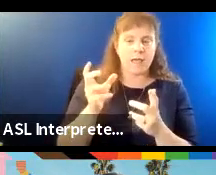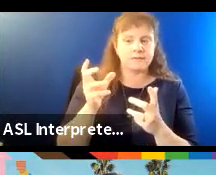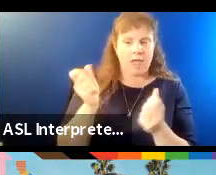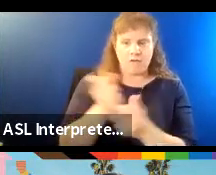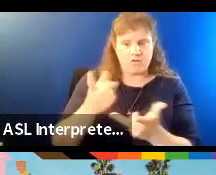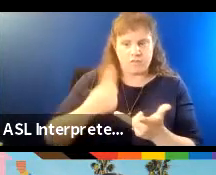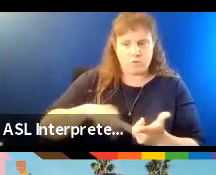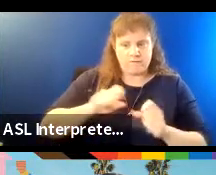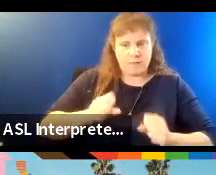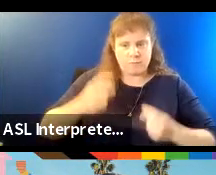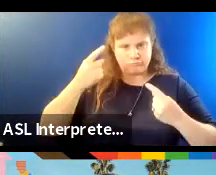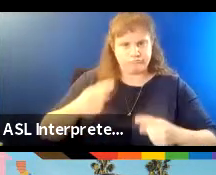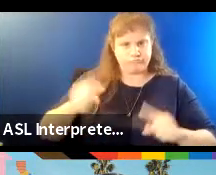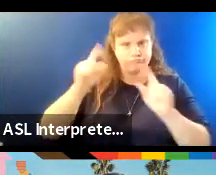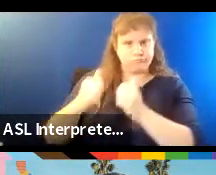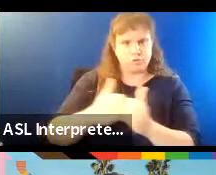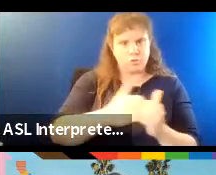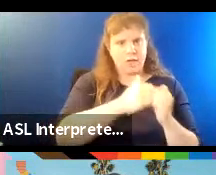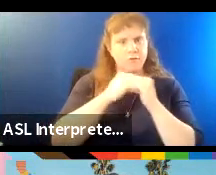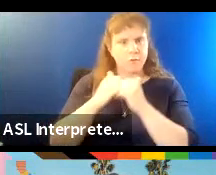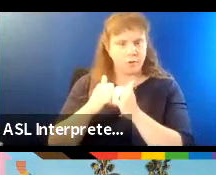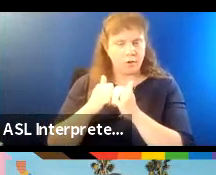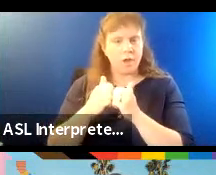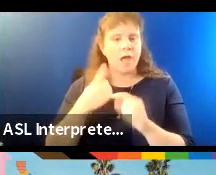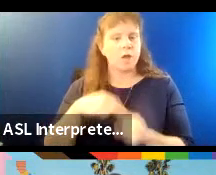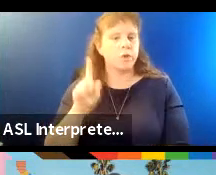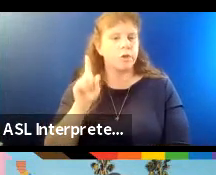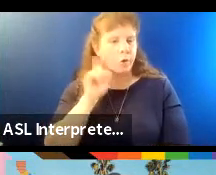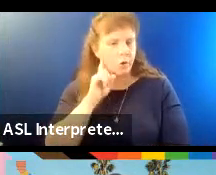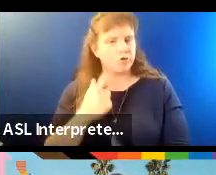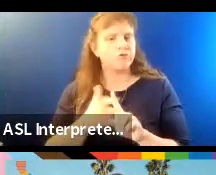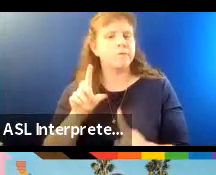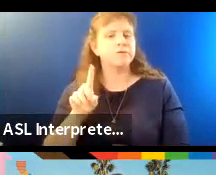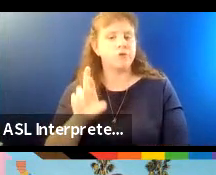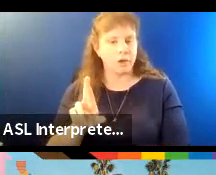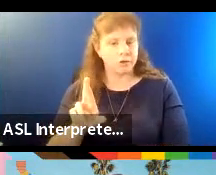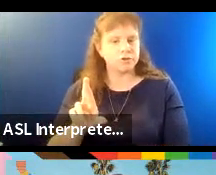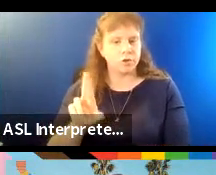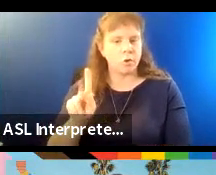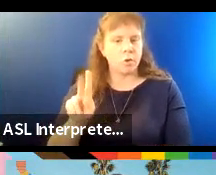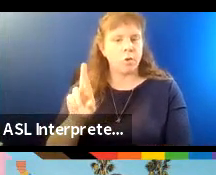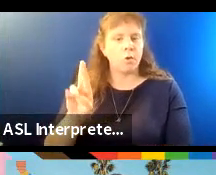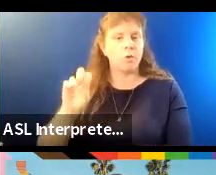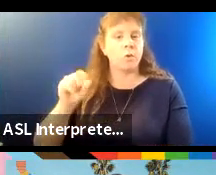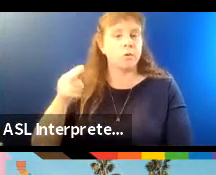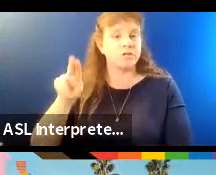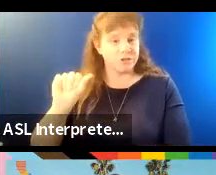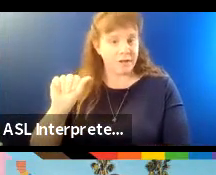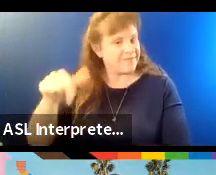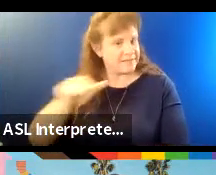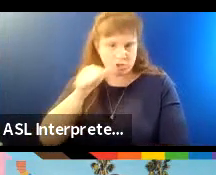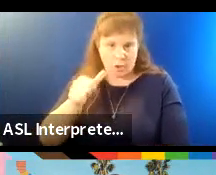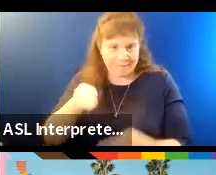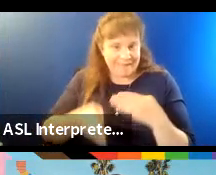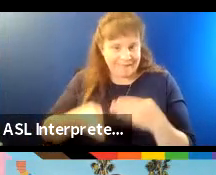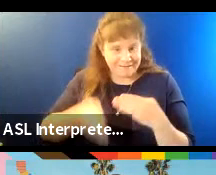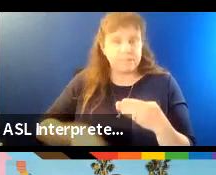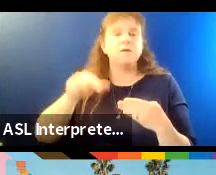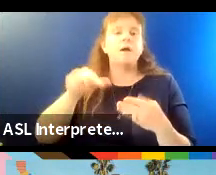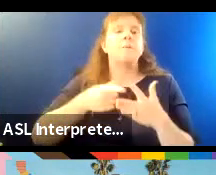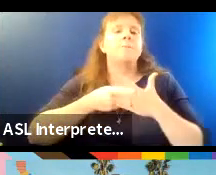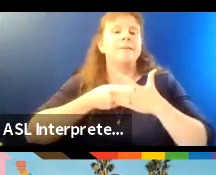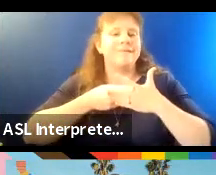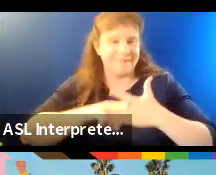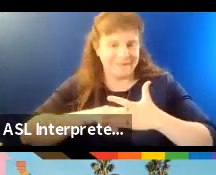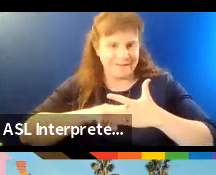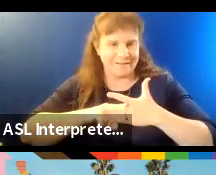together. As we heard from Dr. Radhakrishnan, this is not the end, but the beginning of the next phase, and